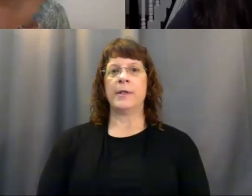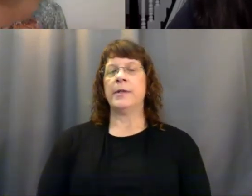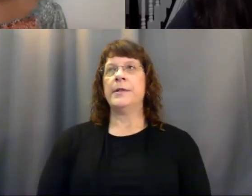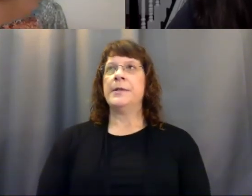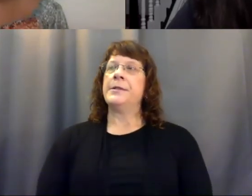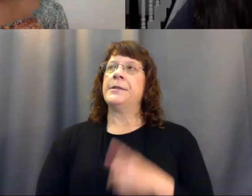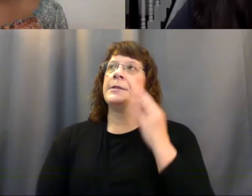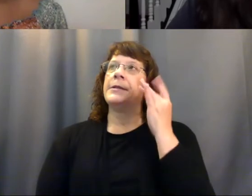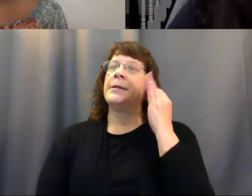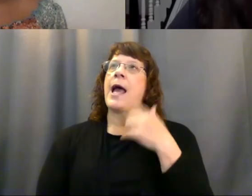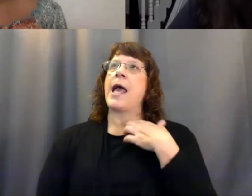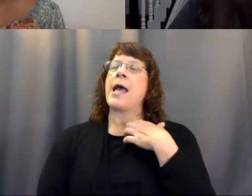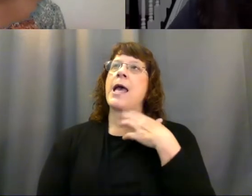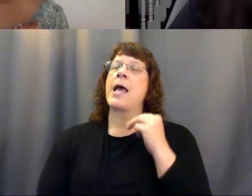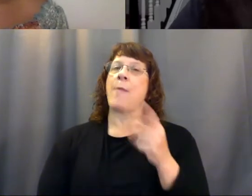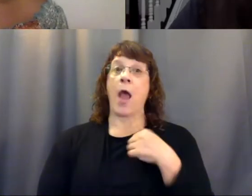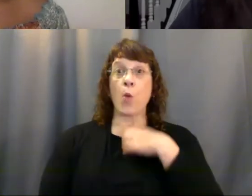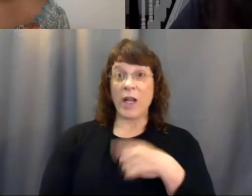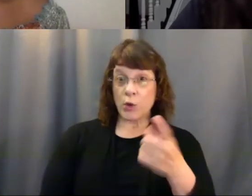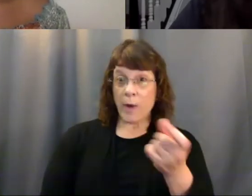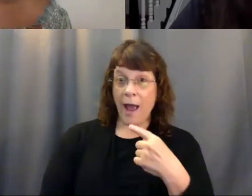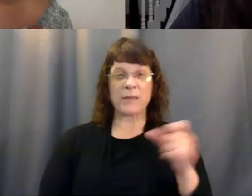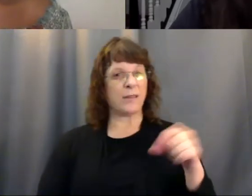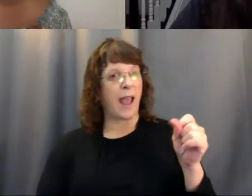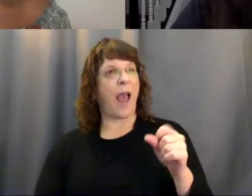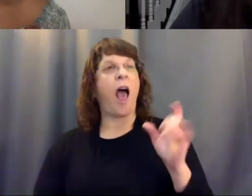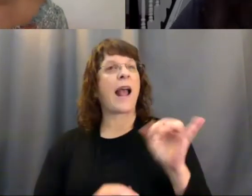That I wish you would have asked? Yeah, like you're like, I can't believe we didn't